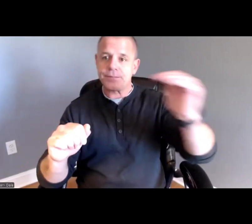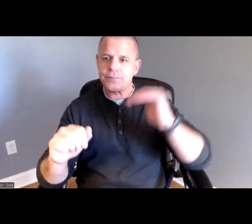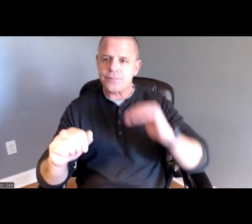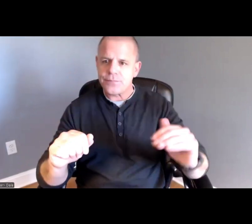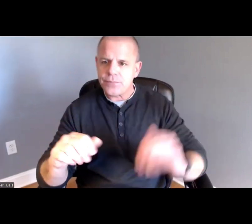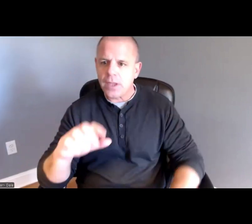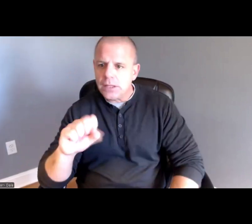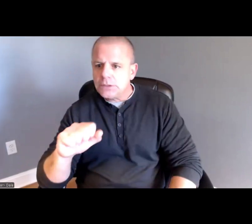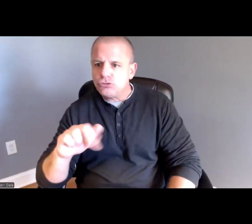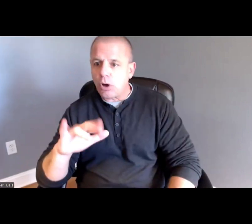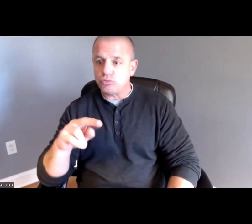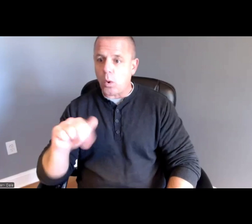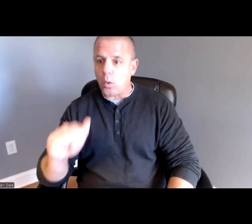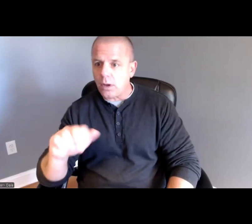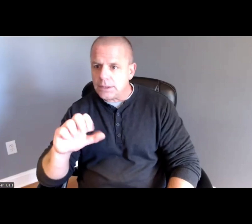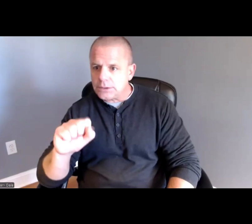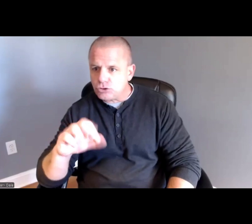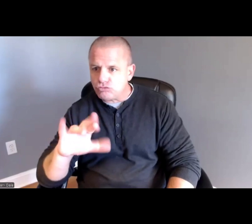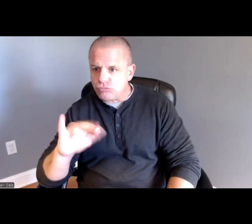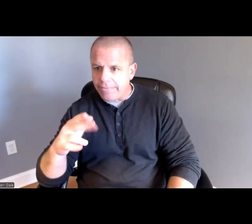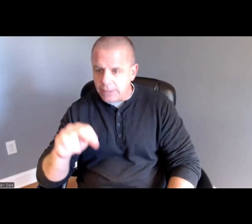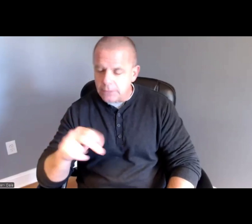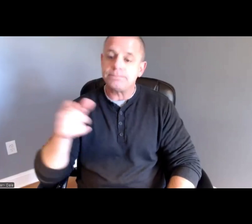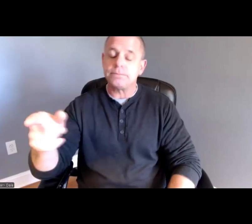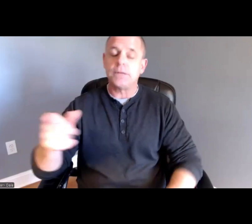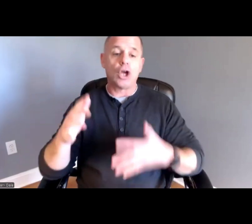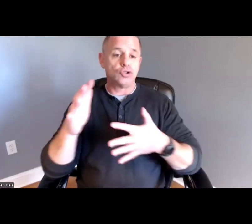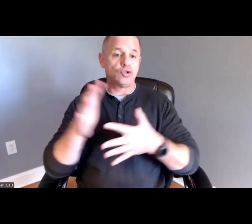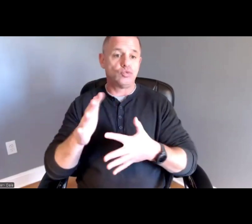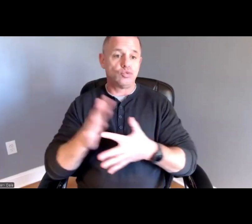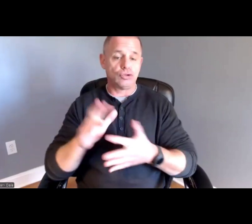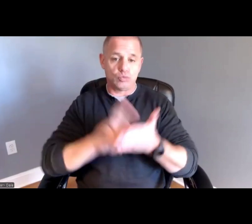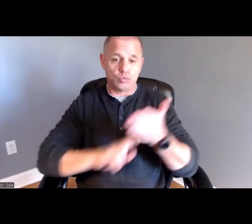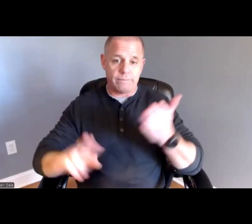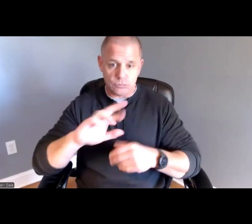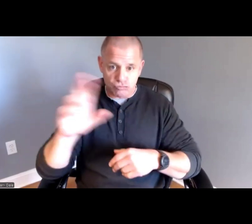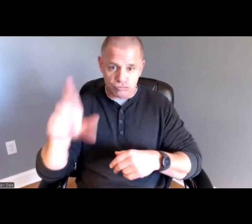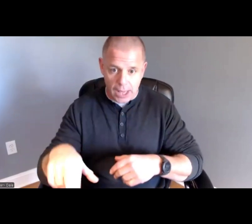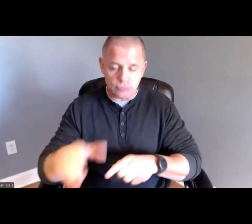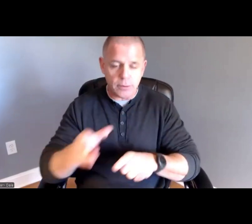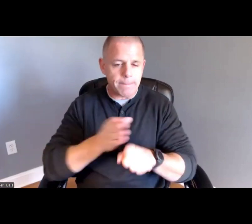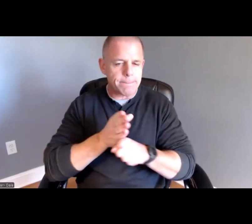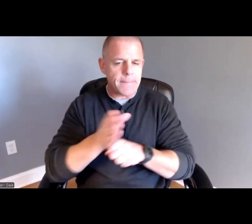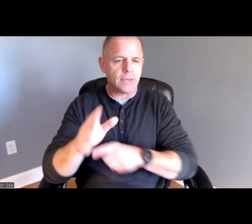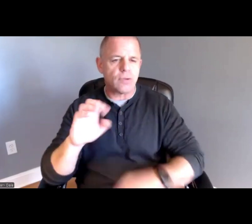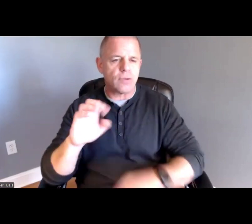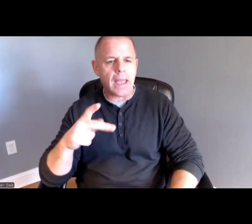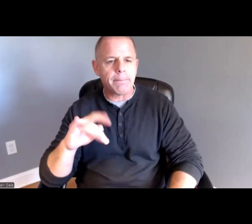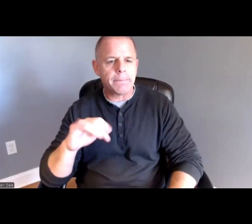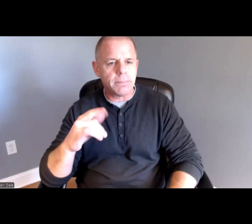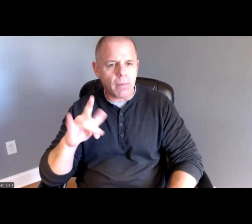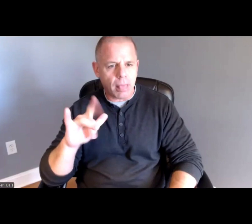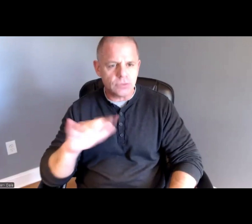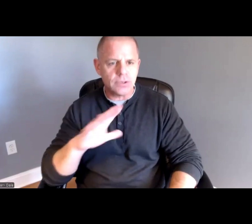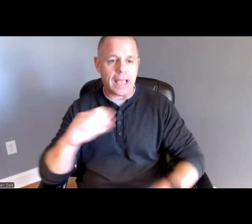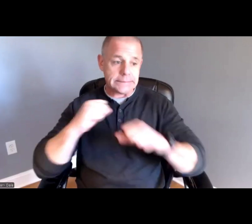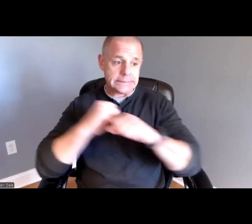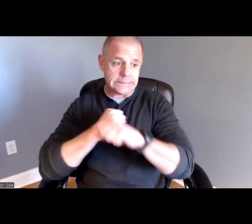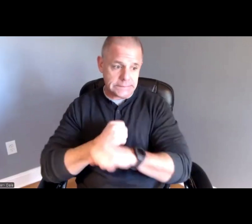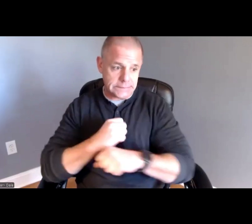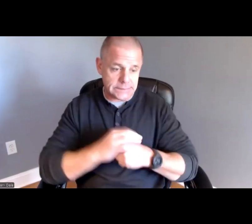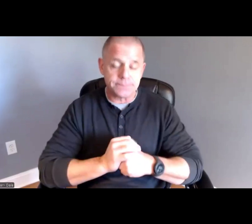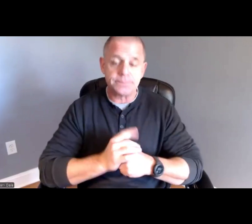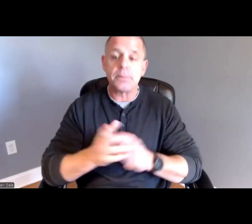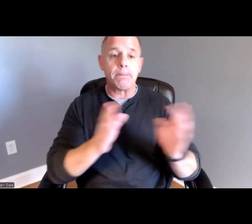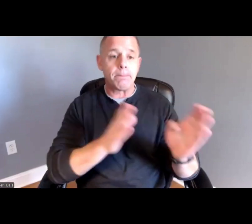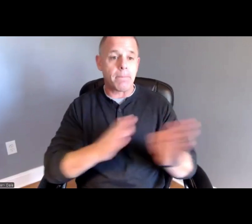Srithran. Sarjona is a junior at the University of Rochester, majoring in epidemiology and statistics. She plans to